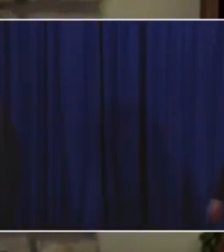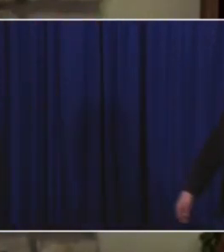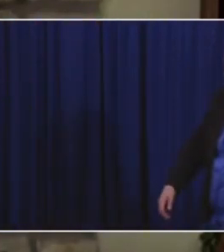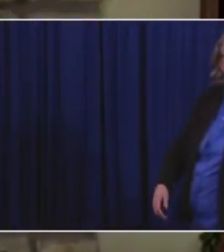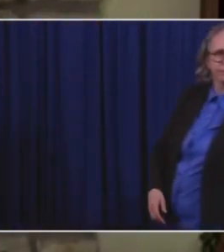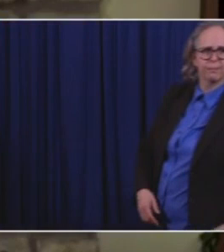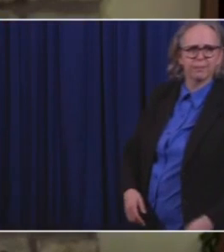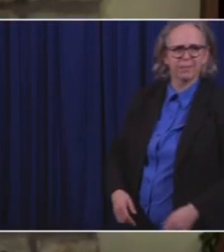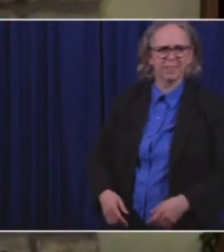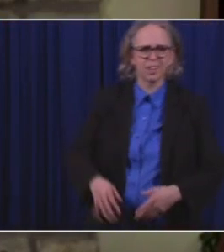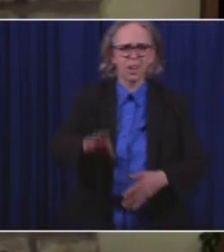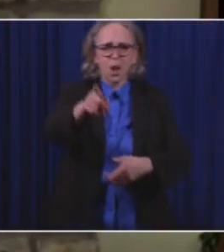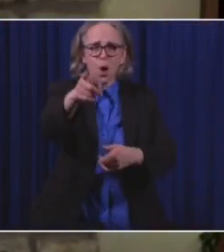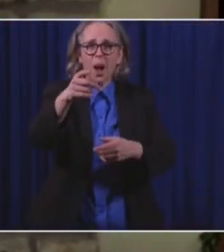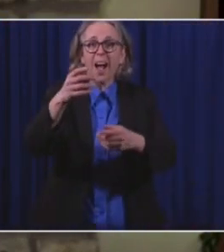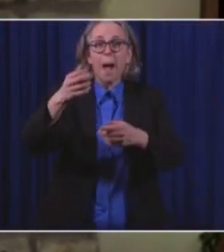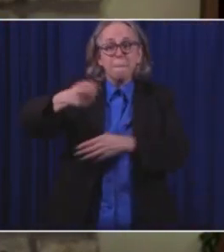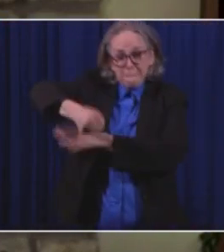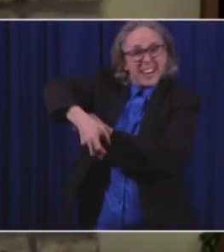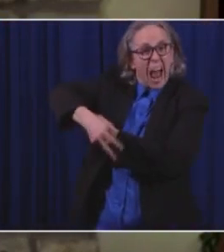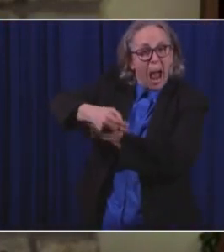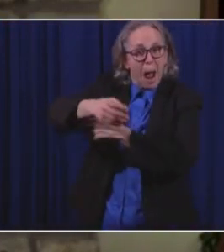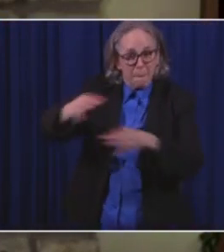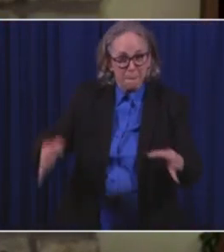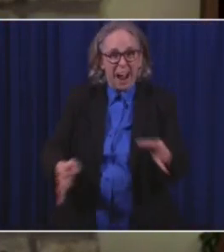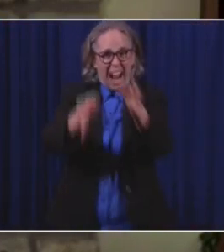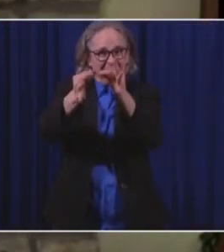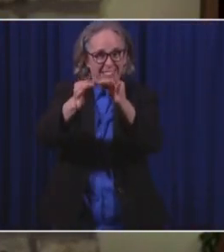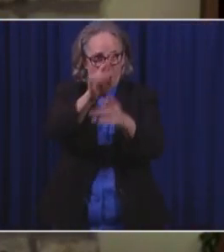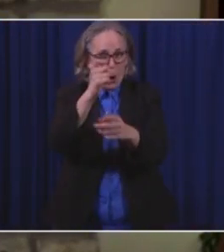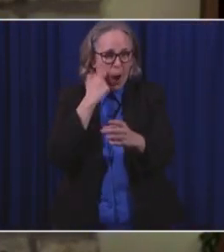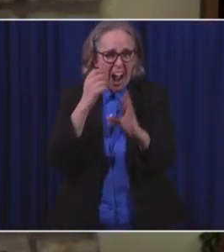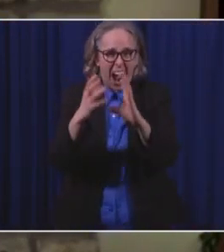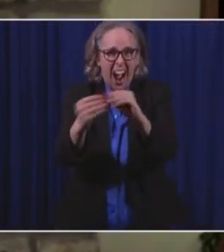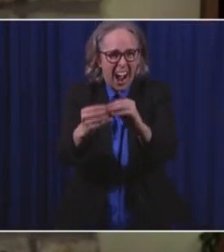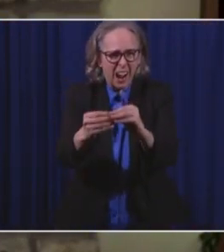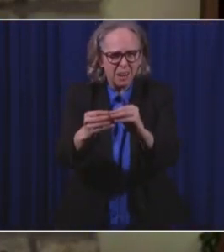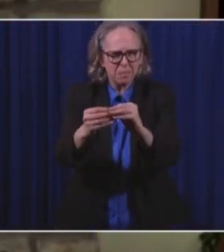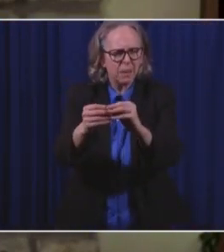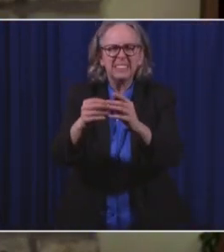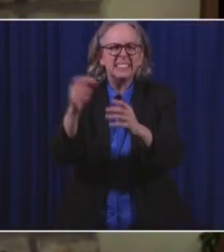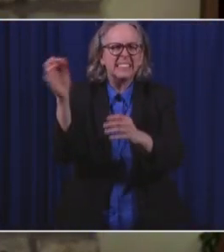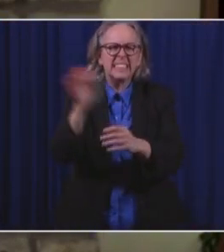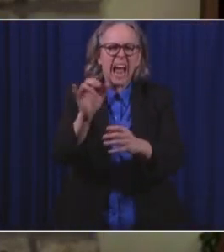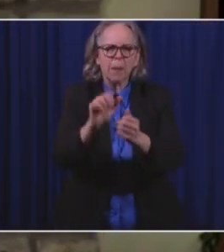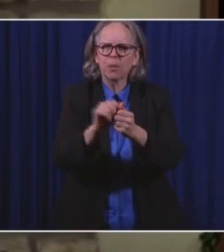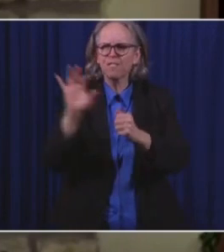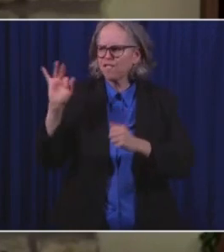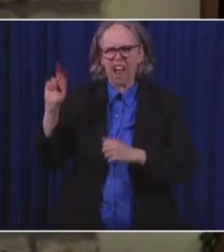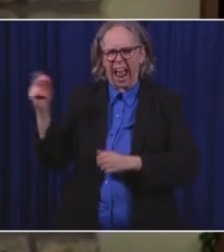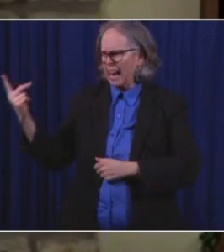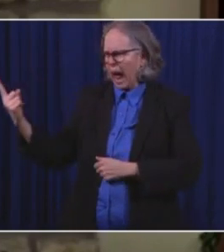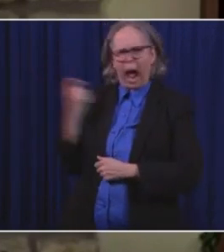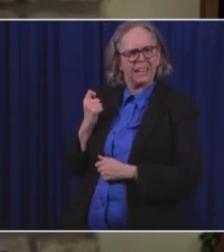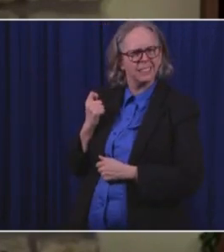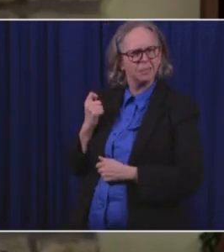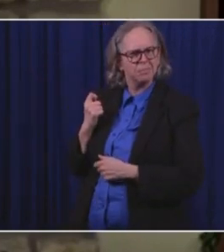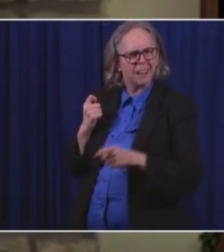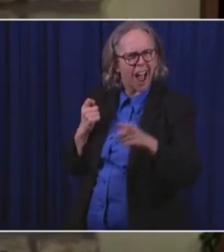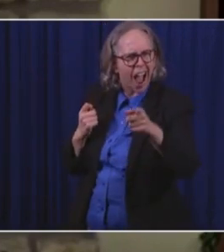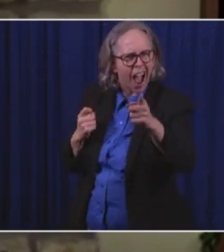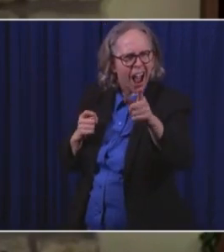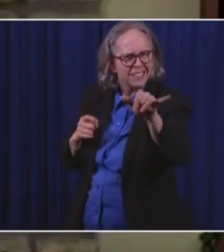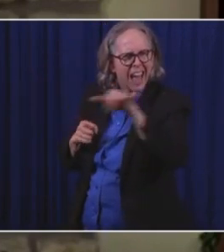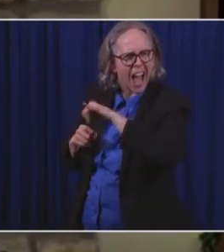midnight mass, that's the exact question that about an hour ago my wife Fran asked me when we were talking about these. And the answer is that